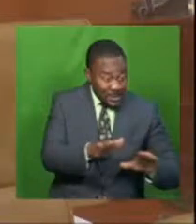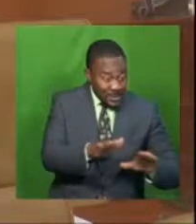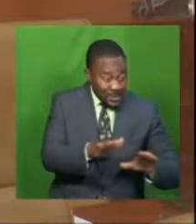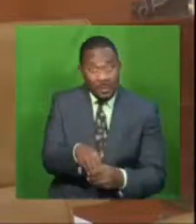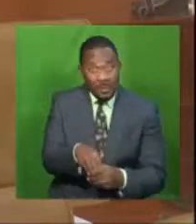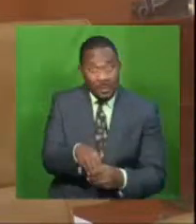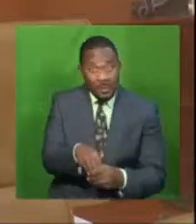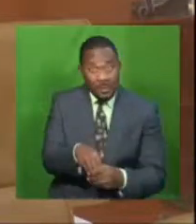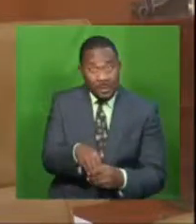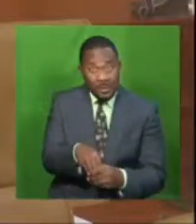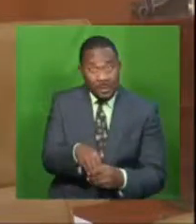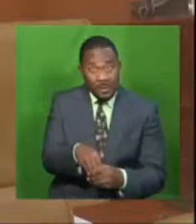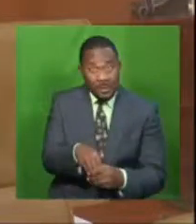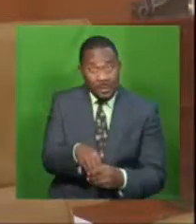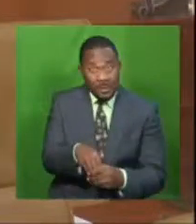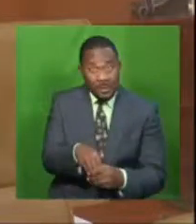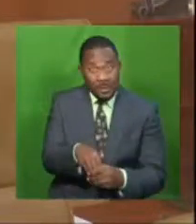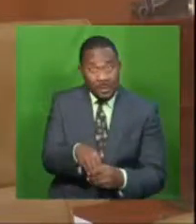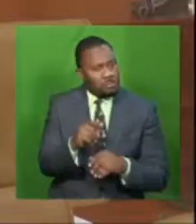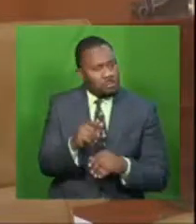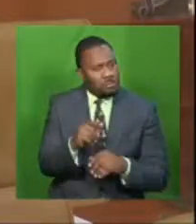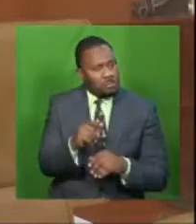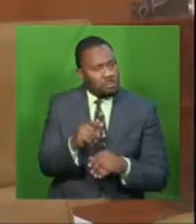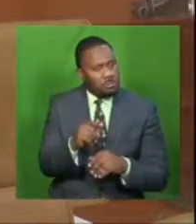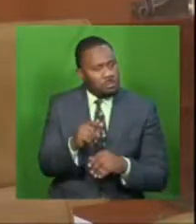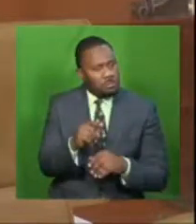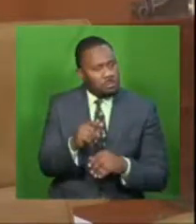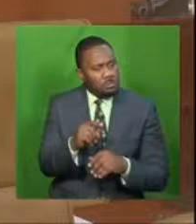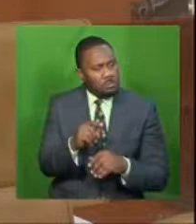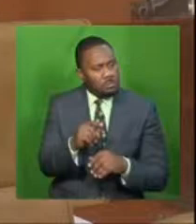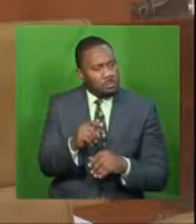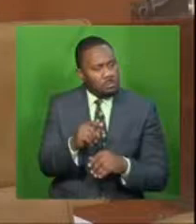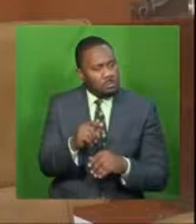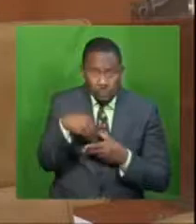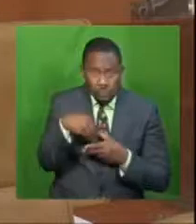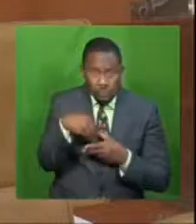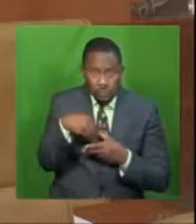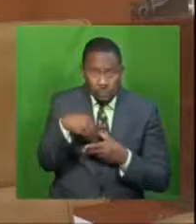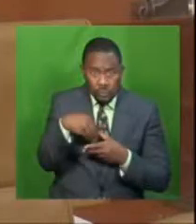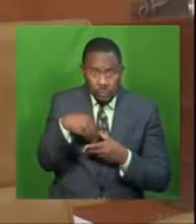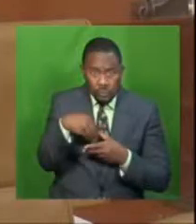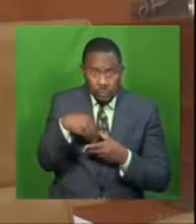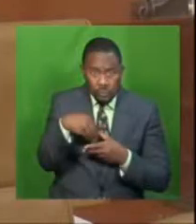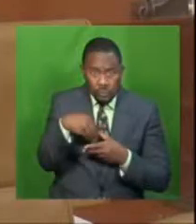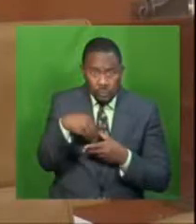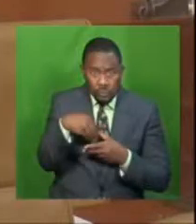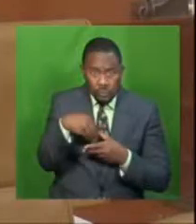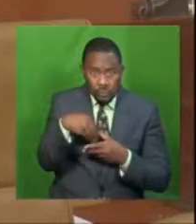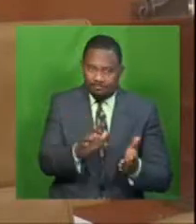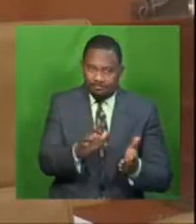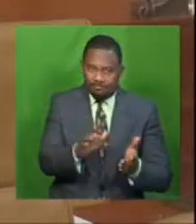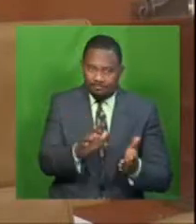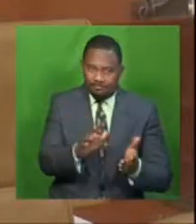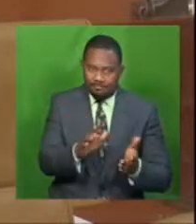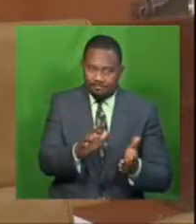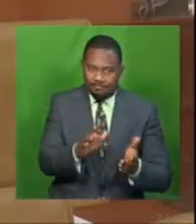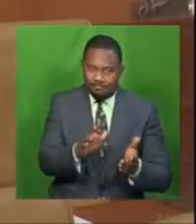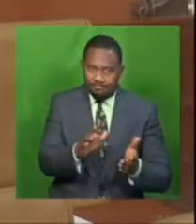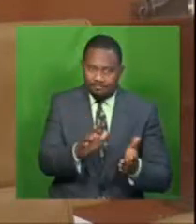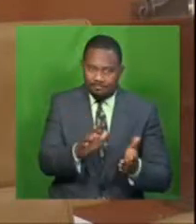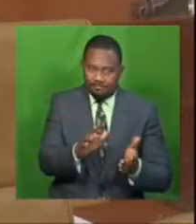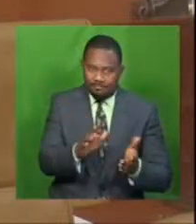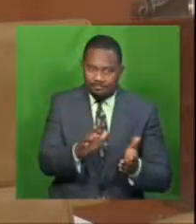even involve each and everybody, all school children must be encouraged to